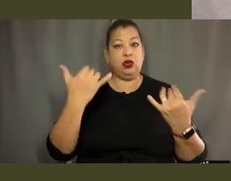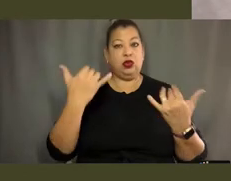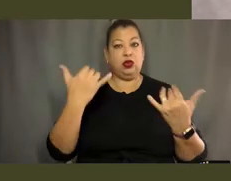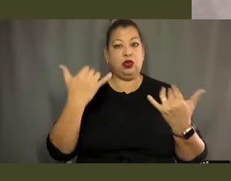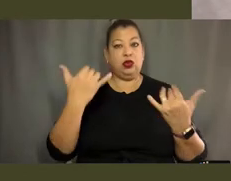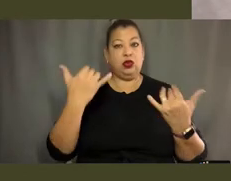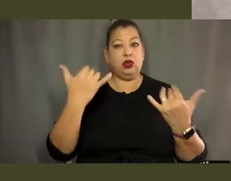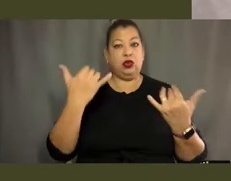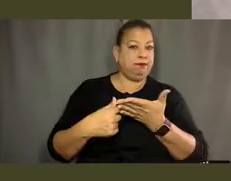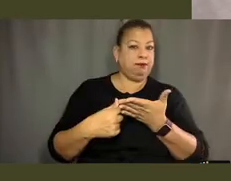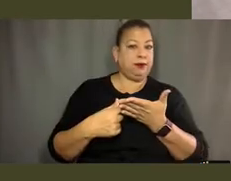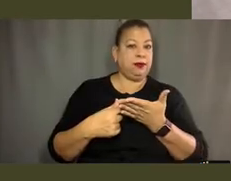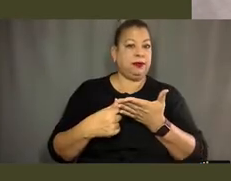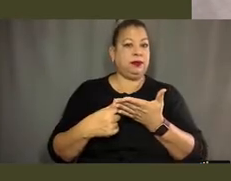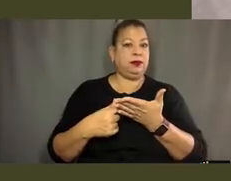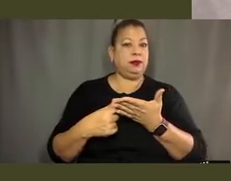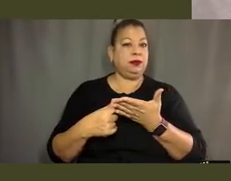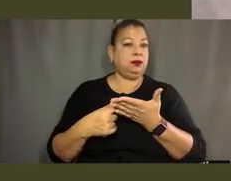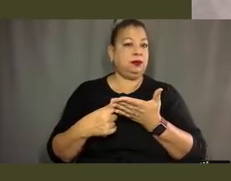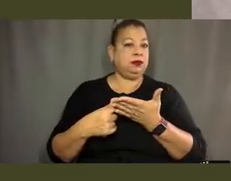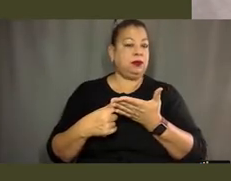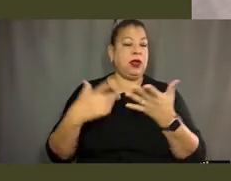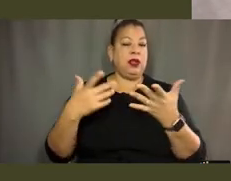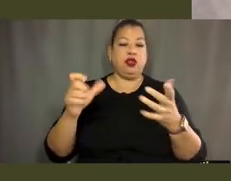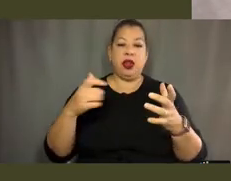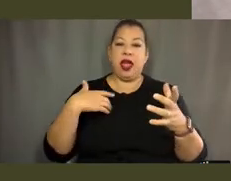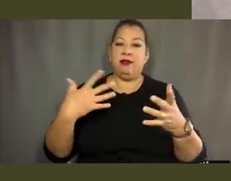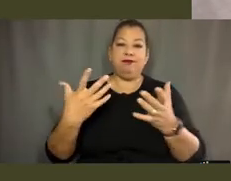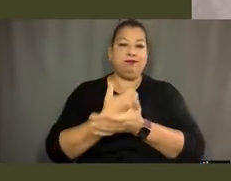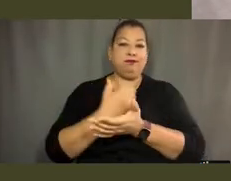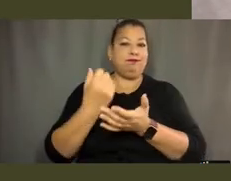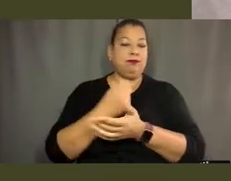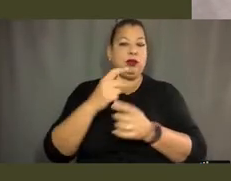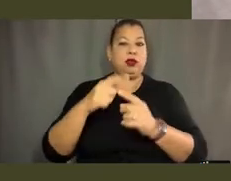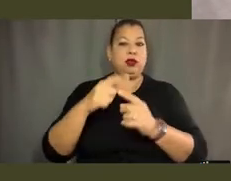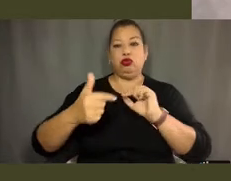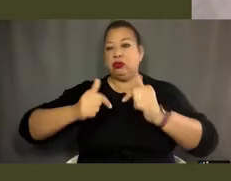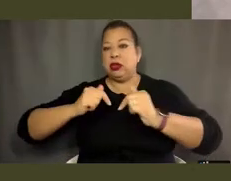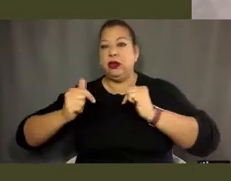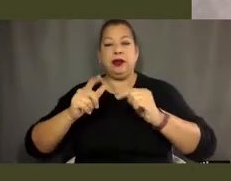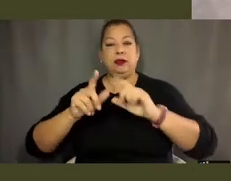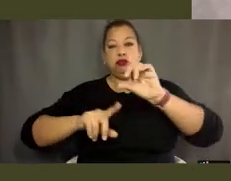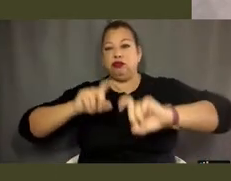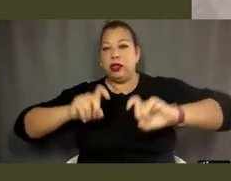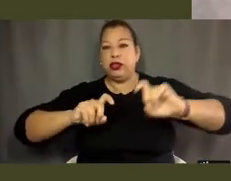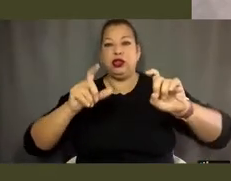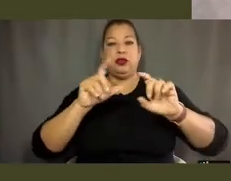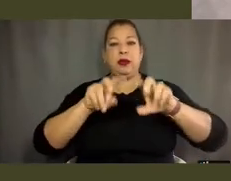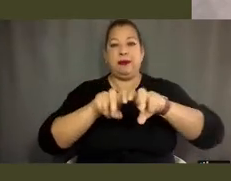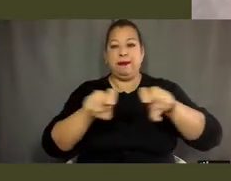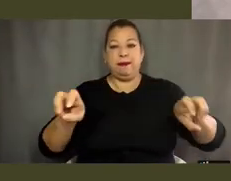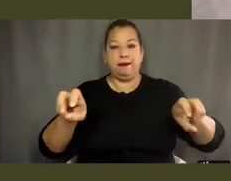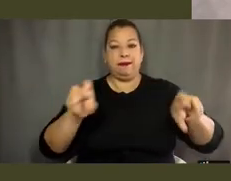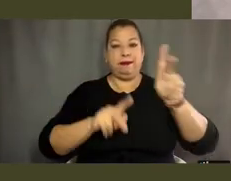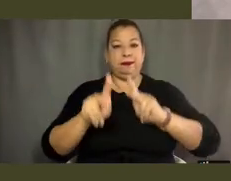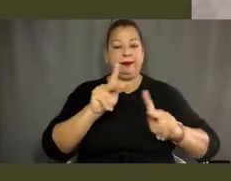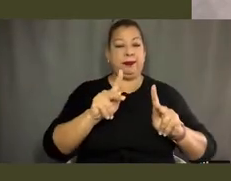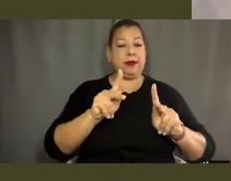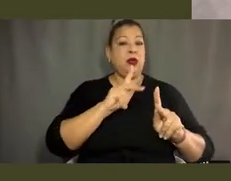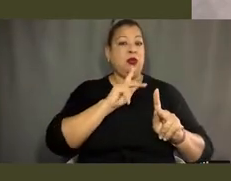the audience, with plenty of opportunities to interact and to question our panelists. In fact, you can send in